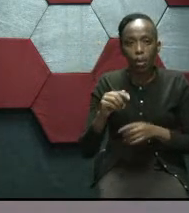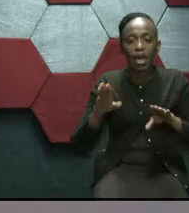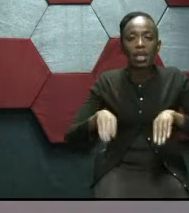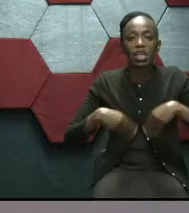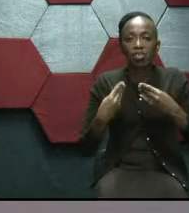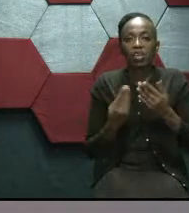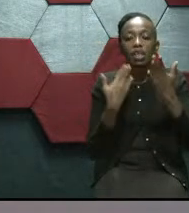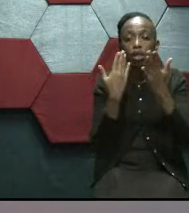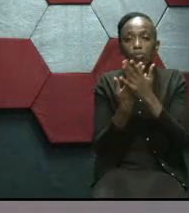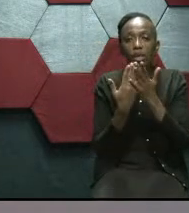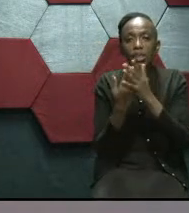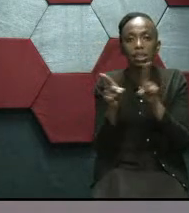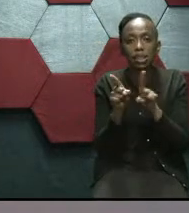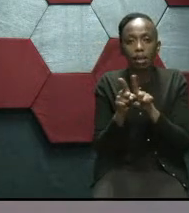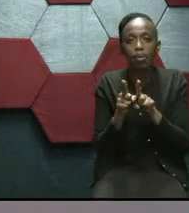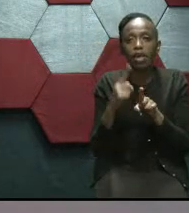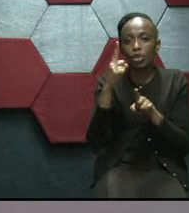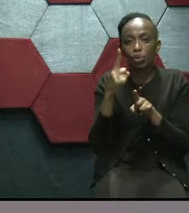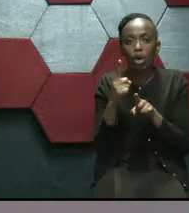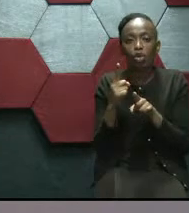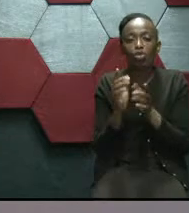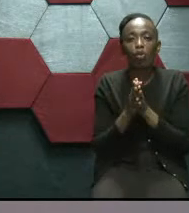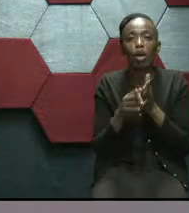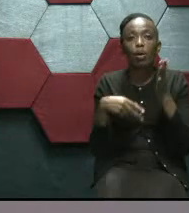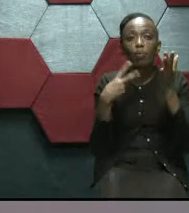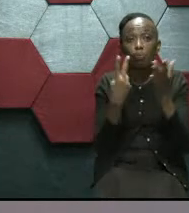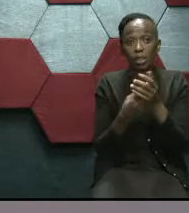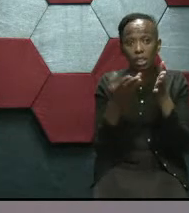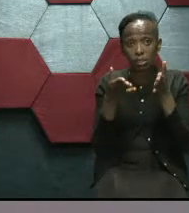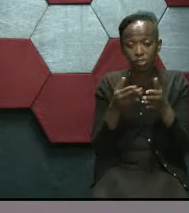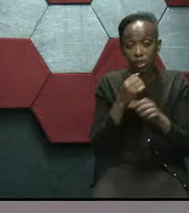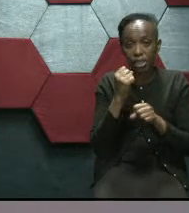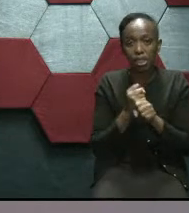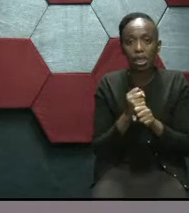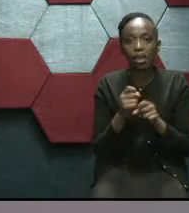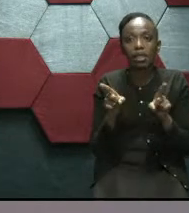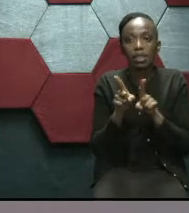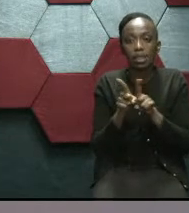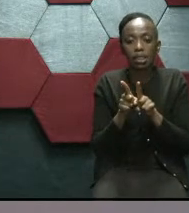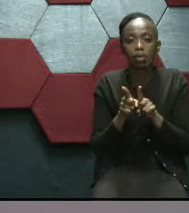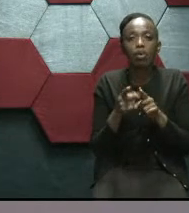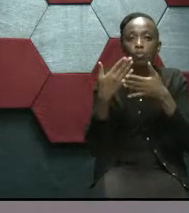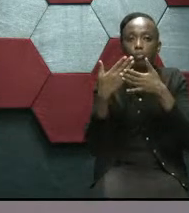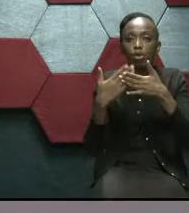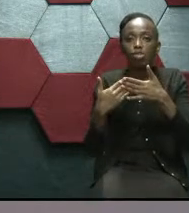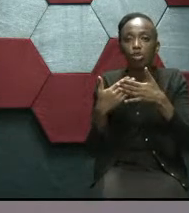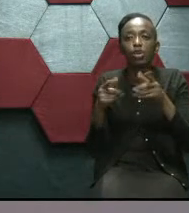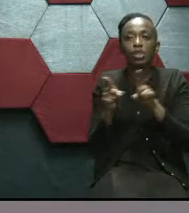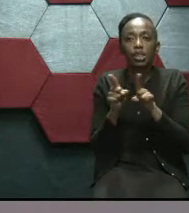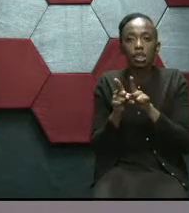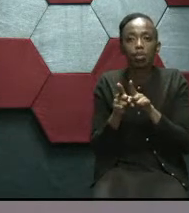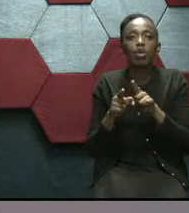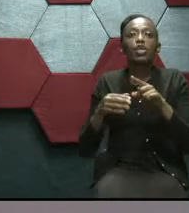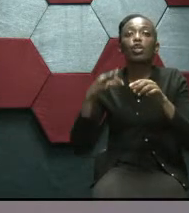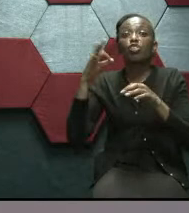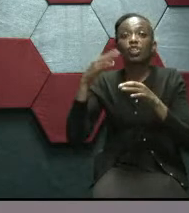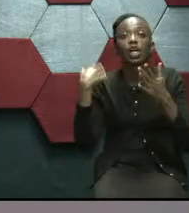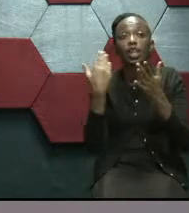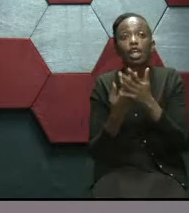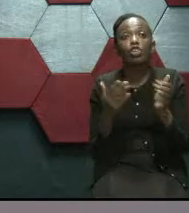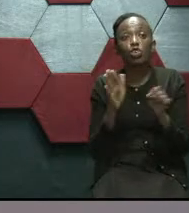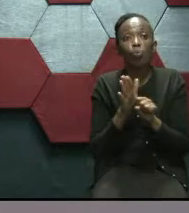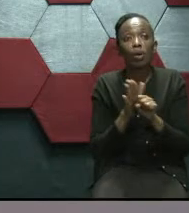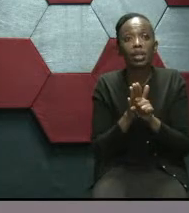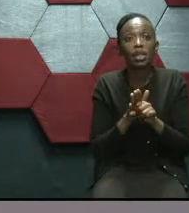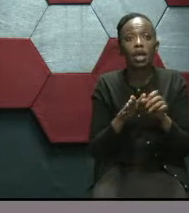few remarks as well as one of our core partners for this year and the years before and the years to come. Thank you so much, Safaricom,